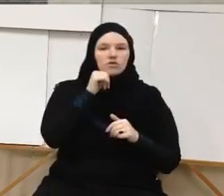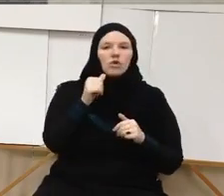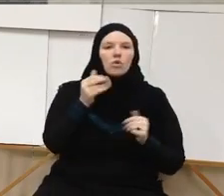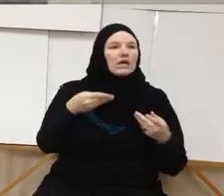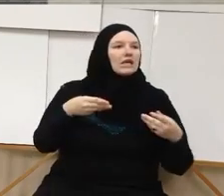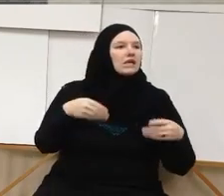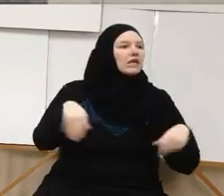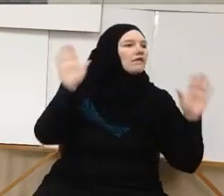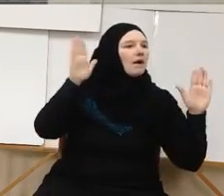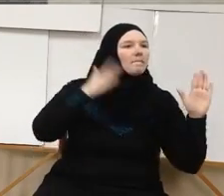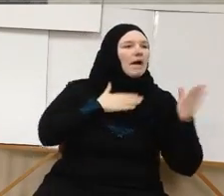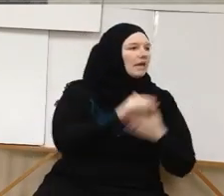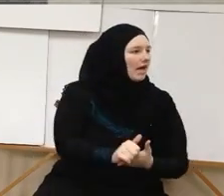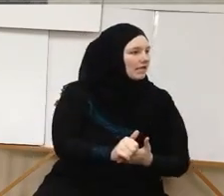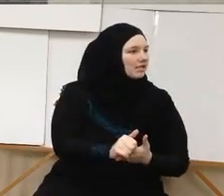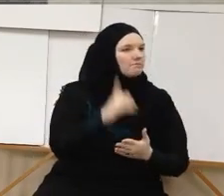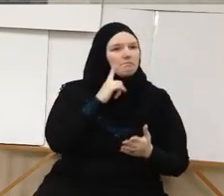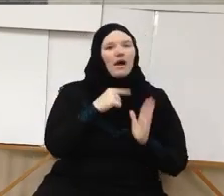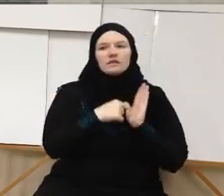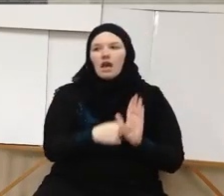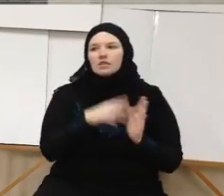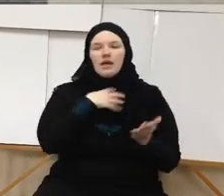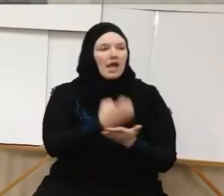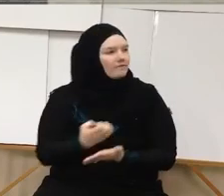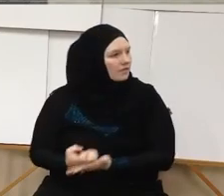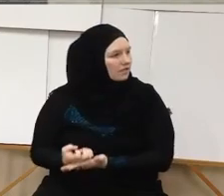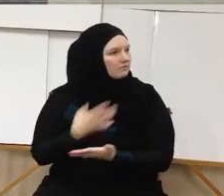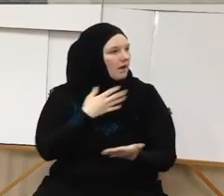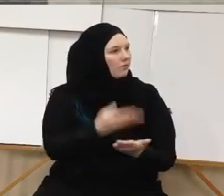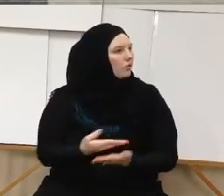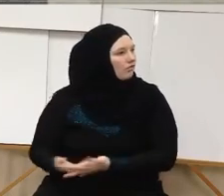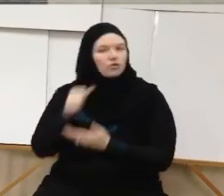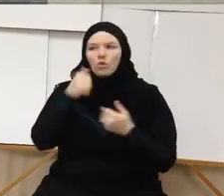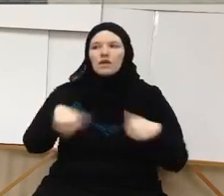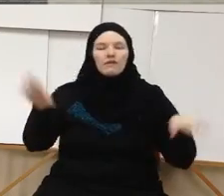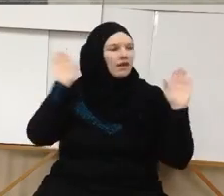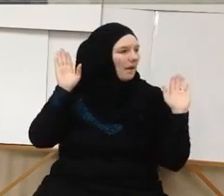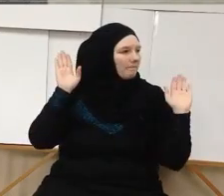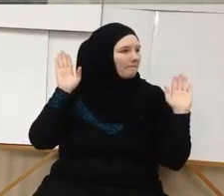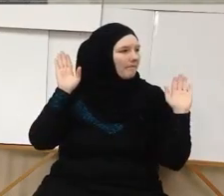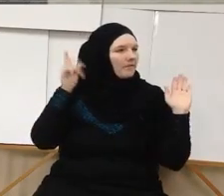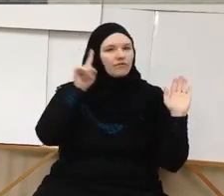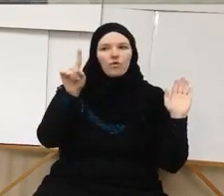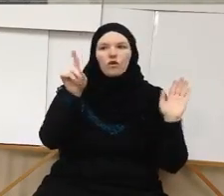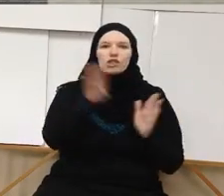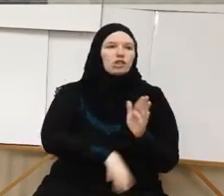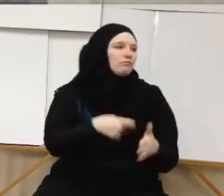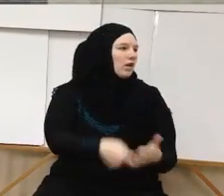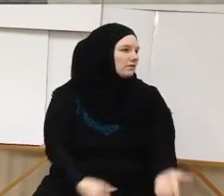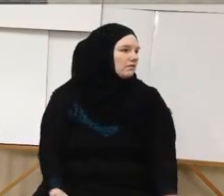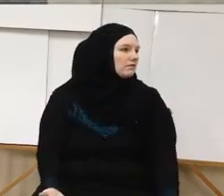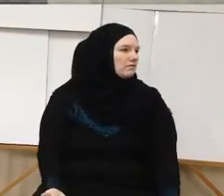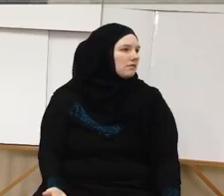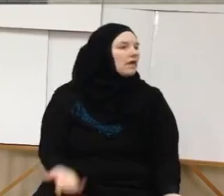my revelation, my guidance, my science, my evidence, my proofs. Don't give them away for a small price.